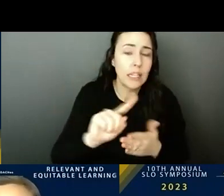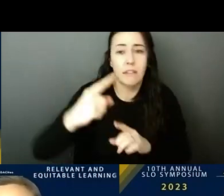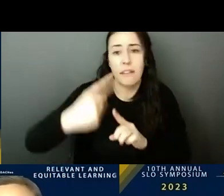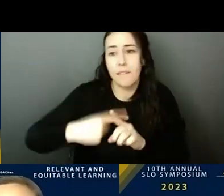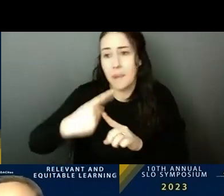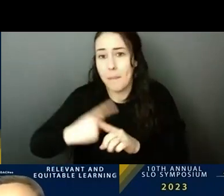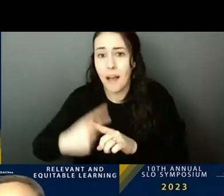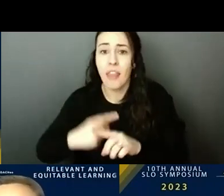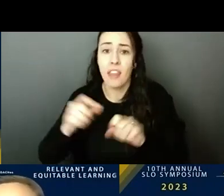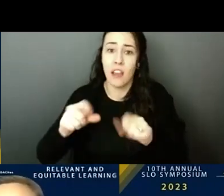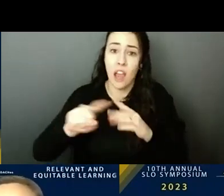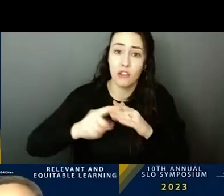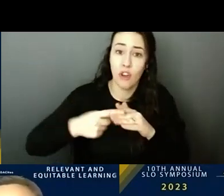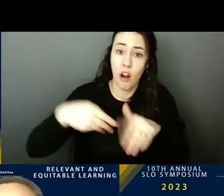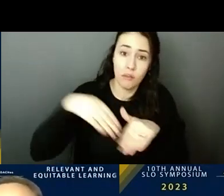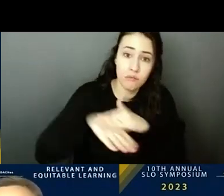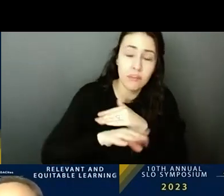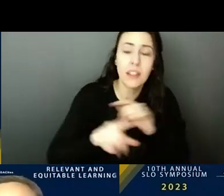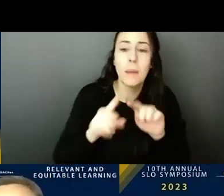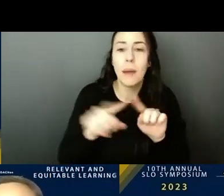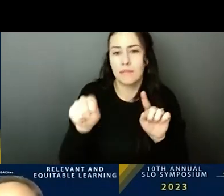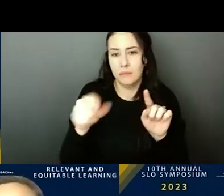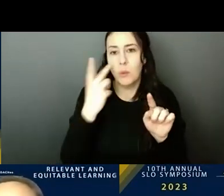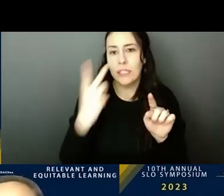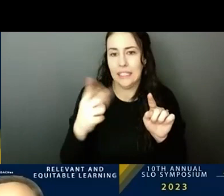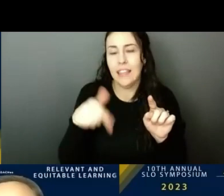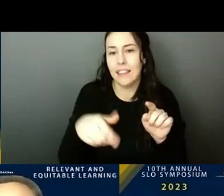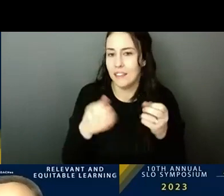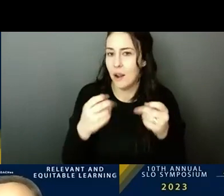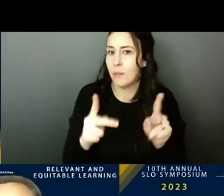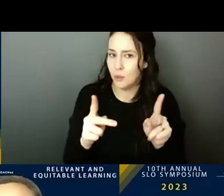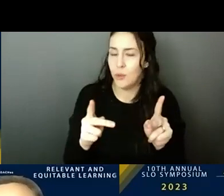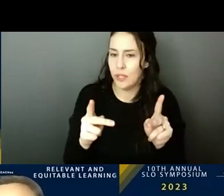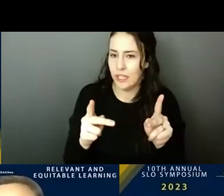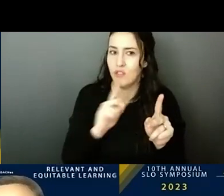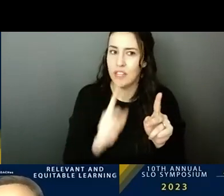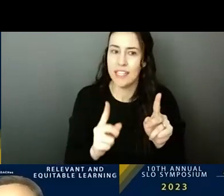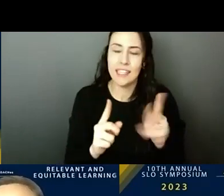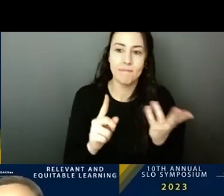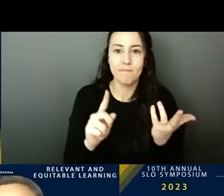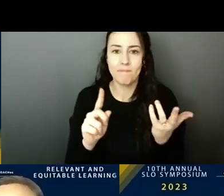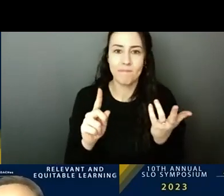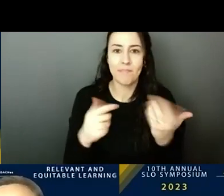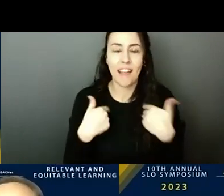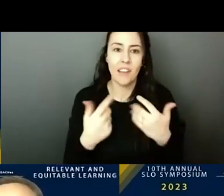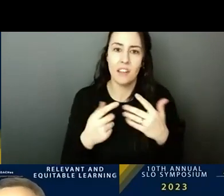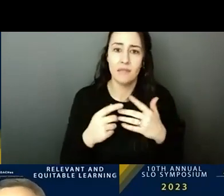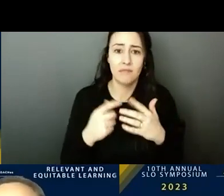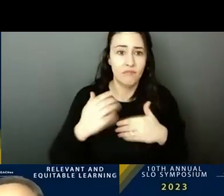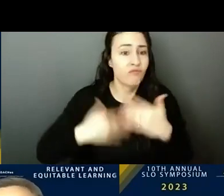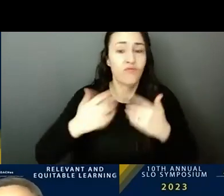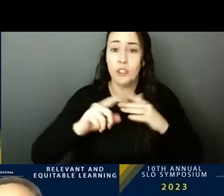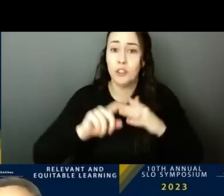there specifically. But yes, you're going to see this opportunity where there's really just sort of this rolling starts that take